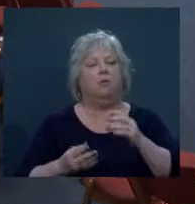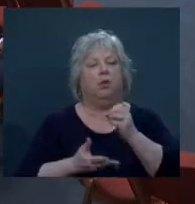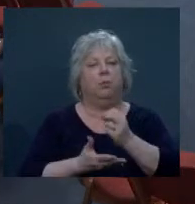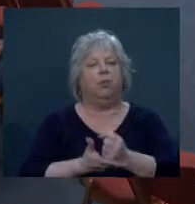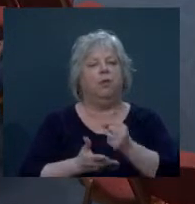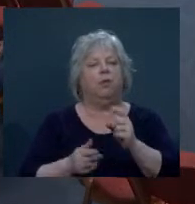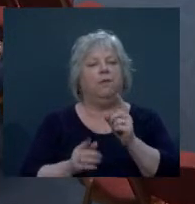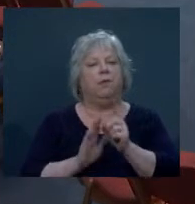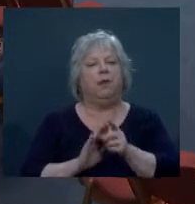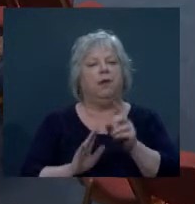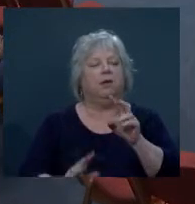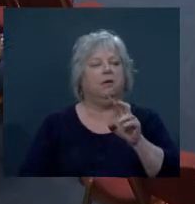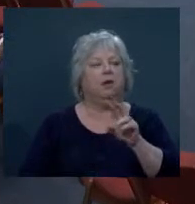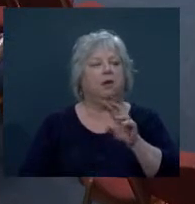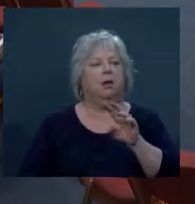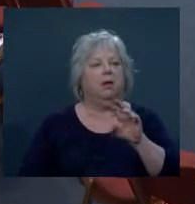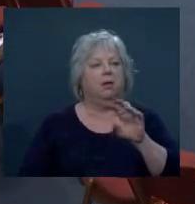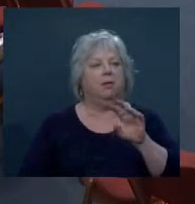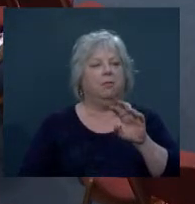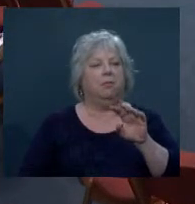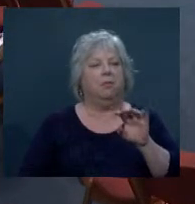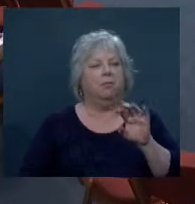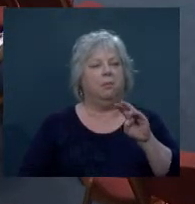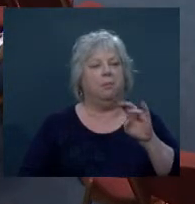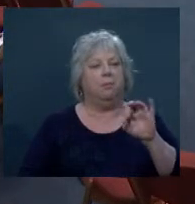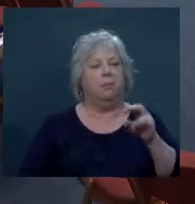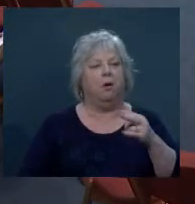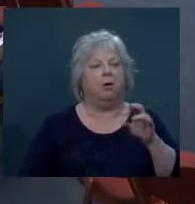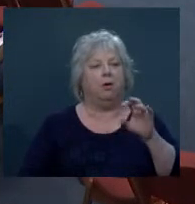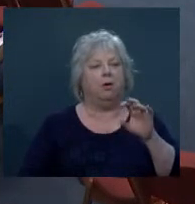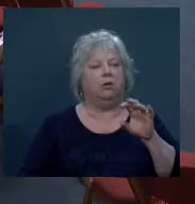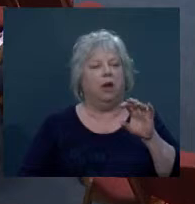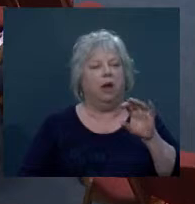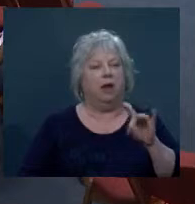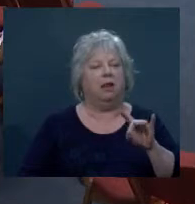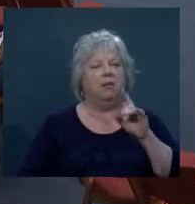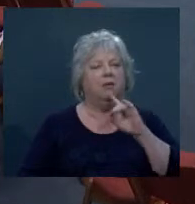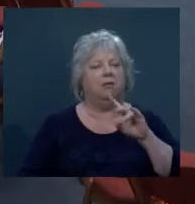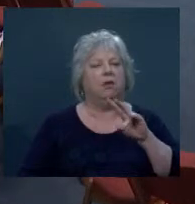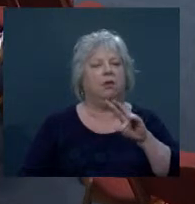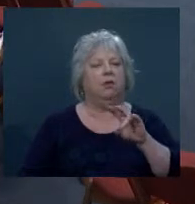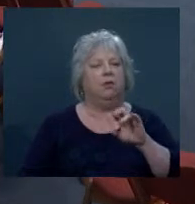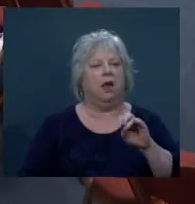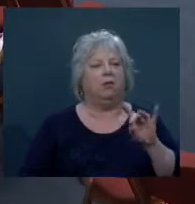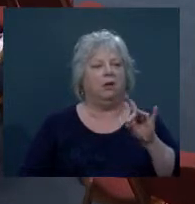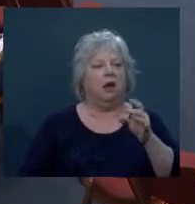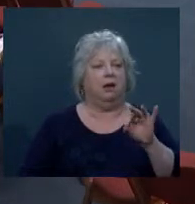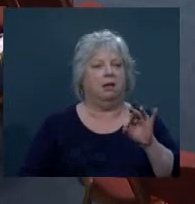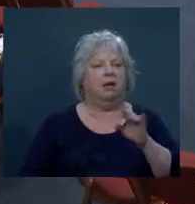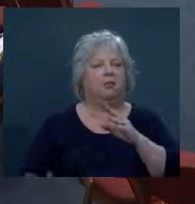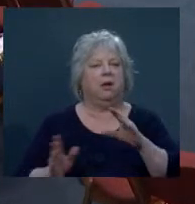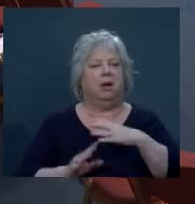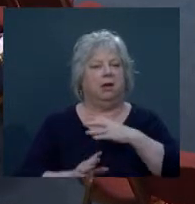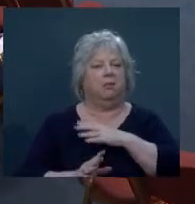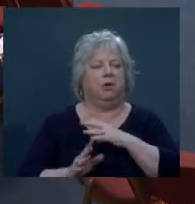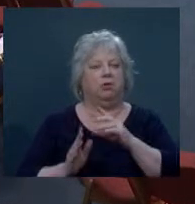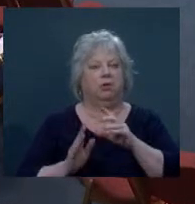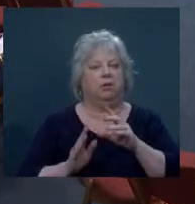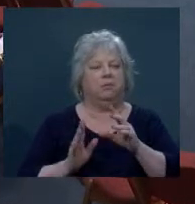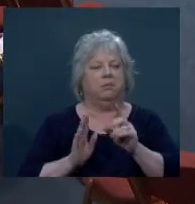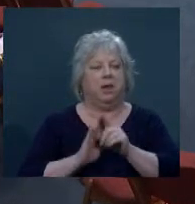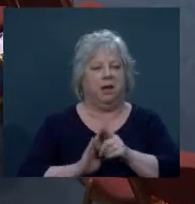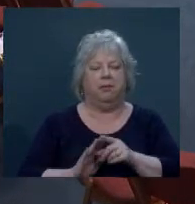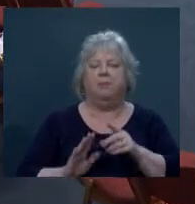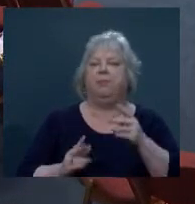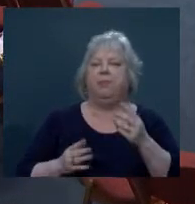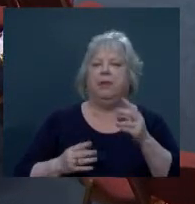28, 2019 Planning Commission meeting with all staff comments and conditions. Is there a second? Moved and